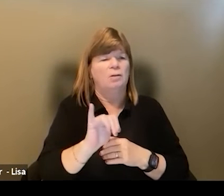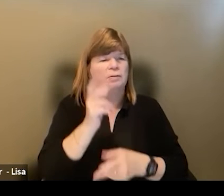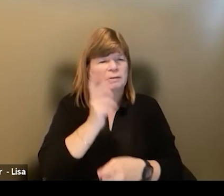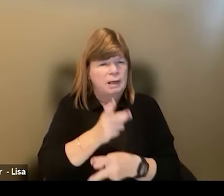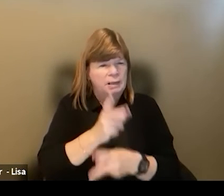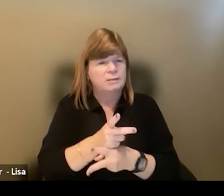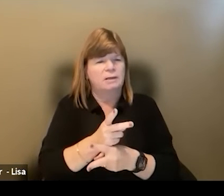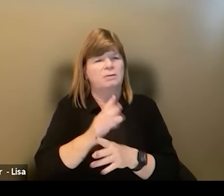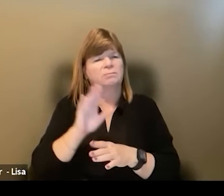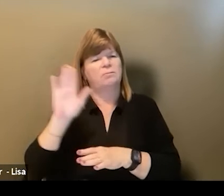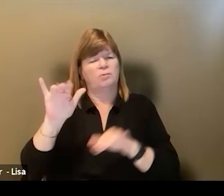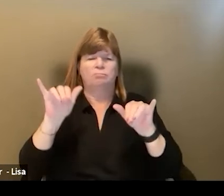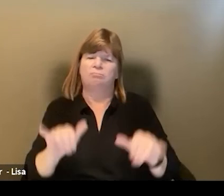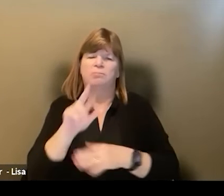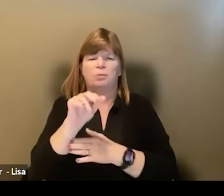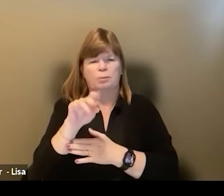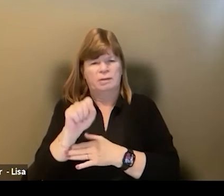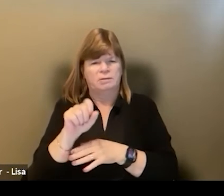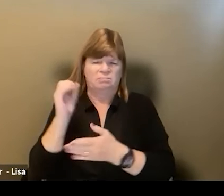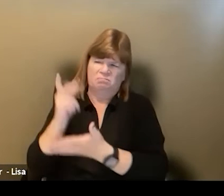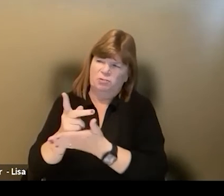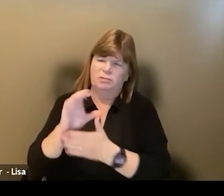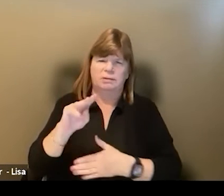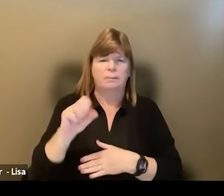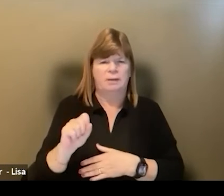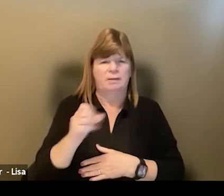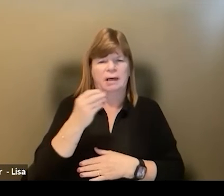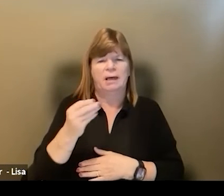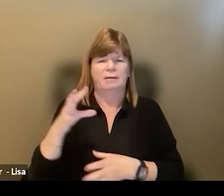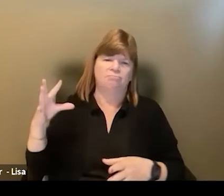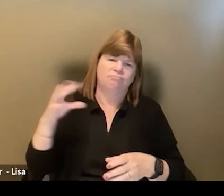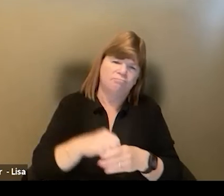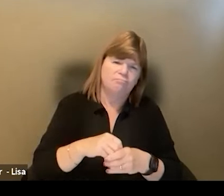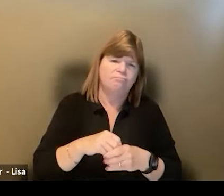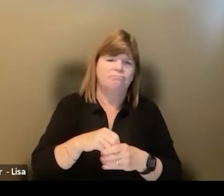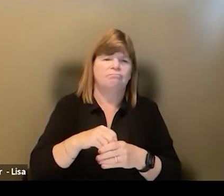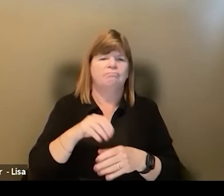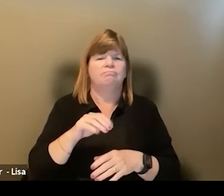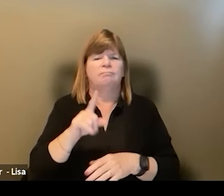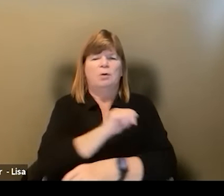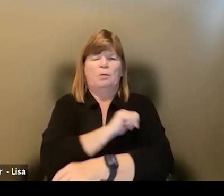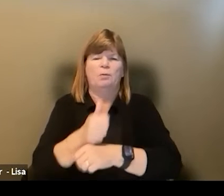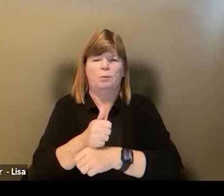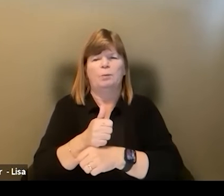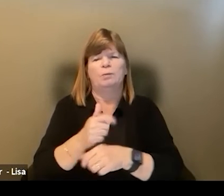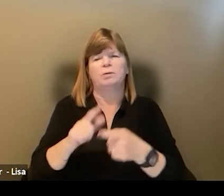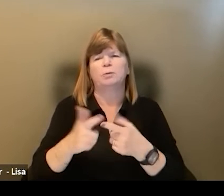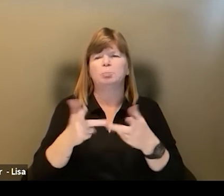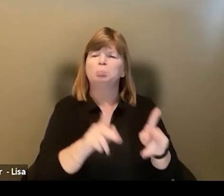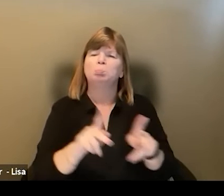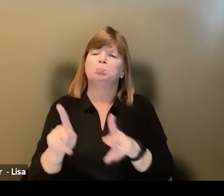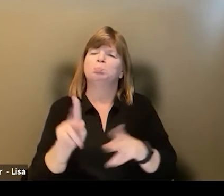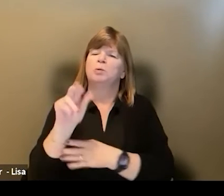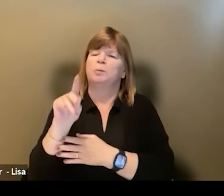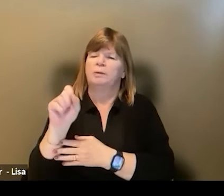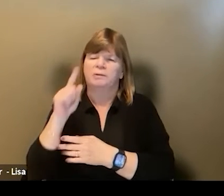maintains the provider rates as approved by CMS and adds the inclusive permissive authority to index